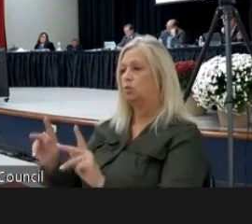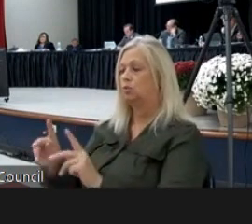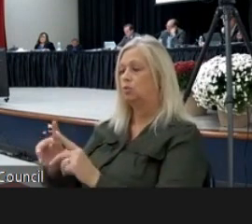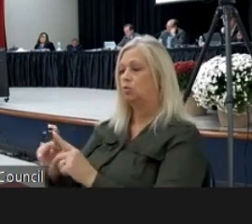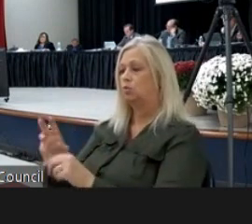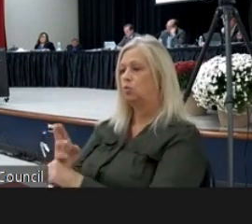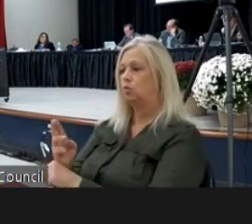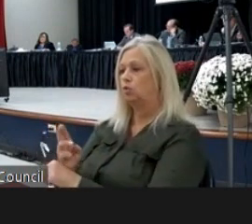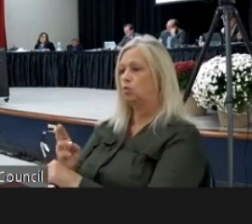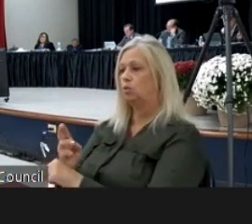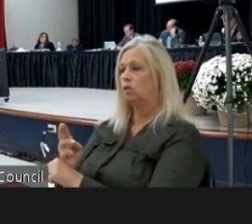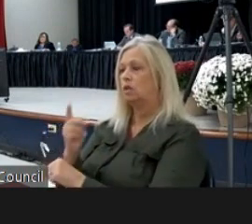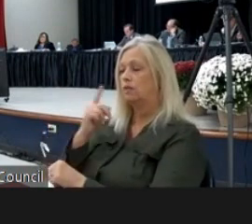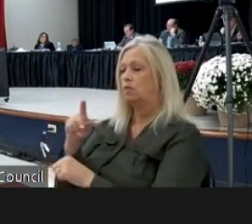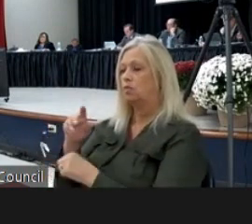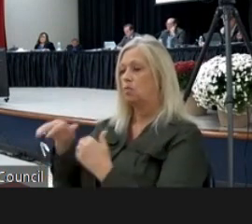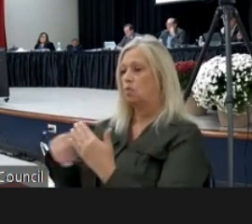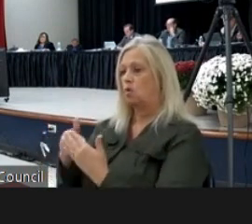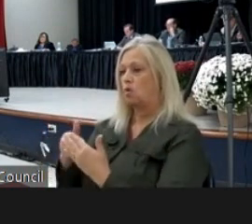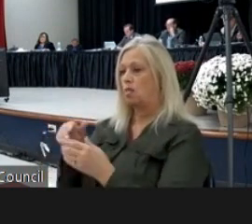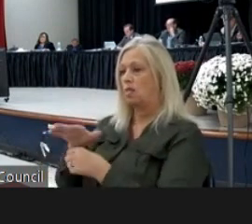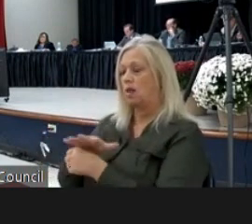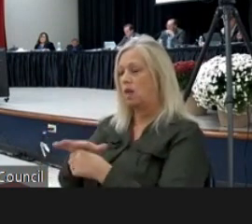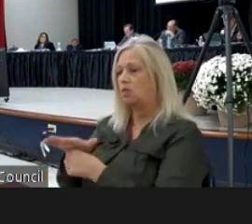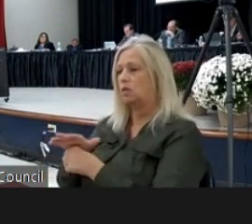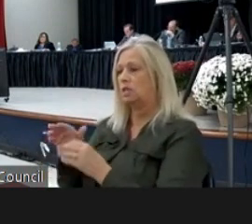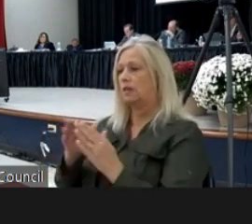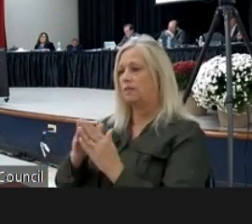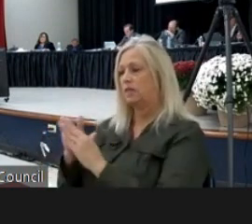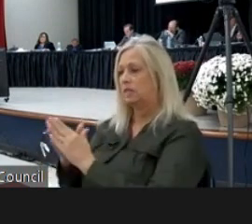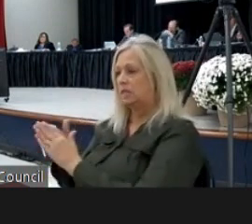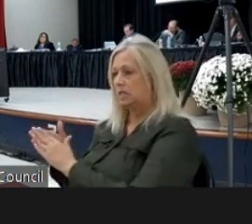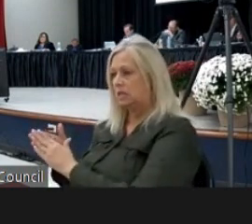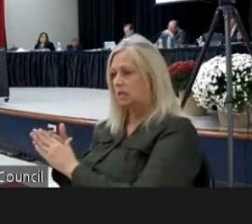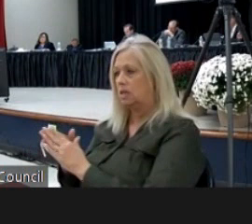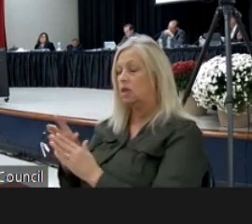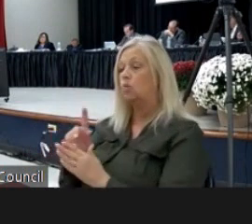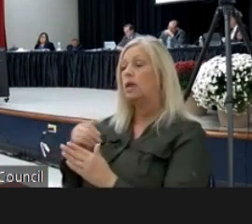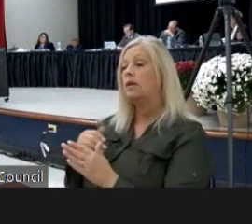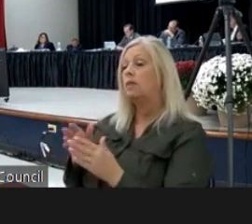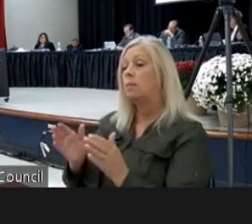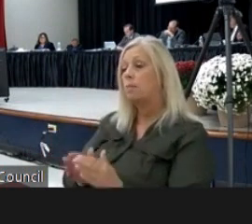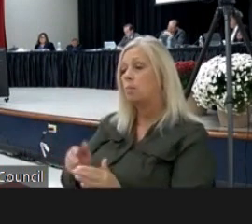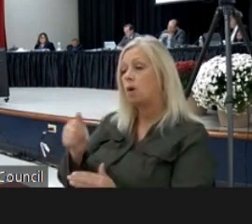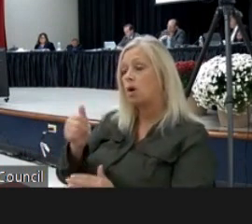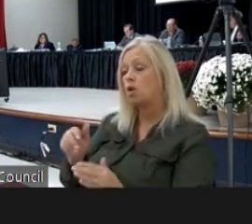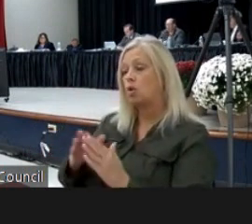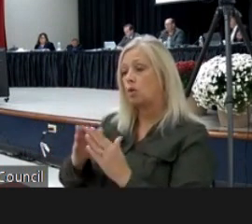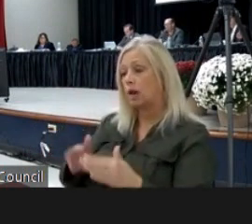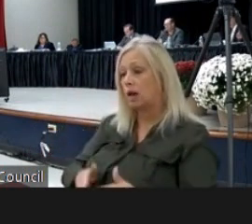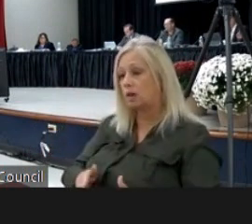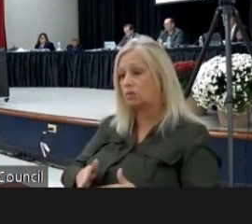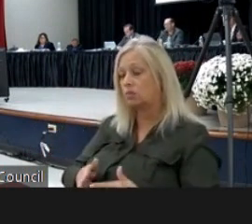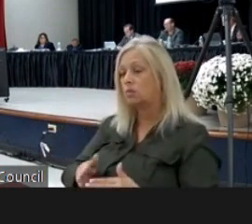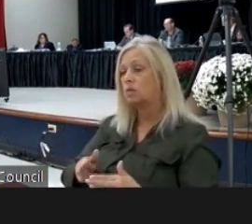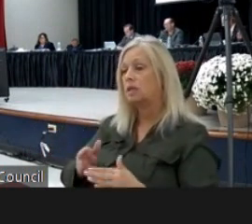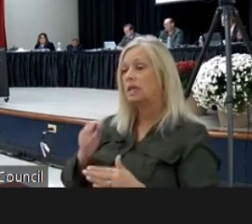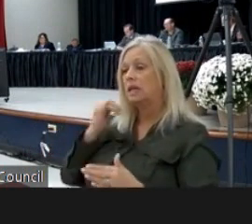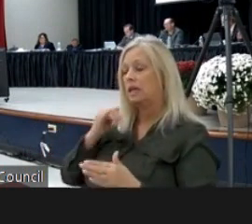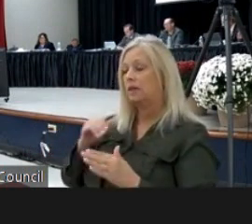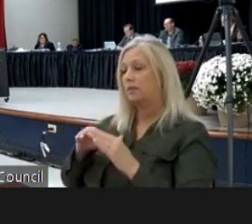for all areas of the city. And so where you do have smaller housing units, the idea is to, if you're less